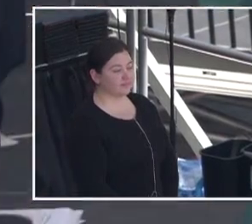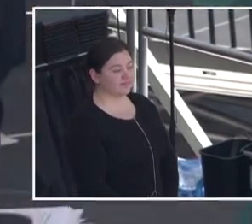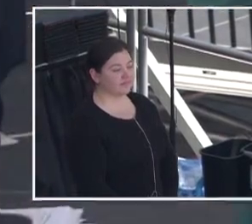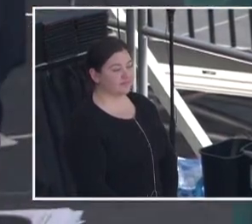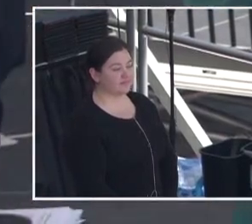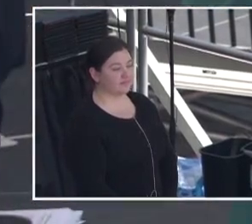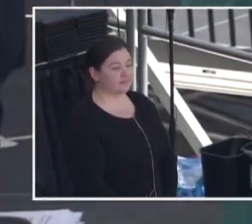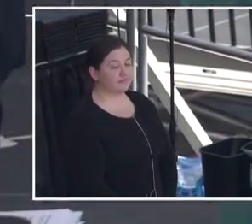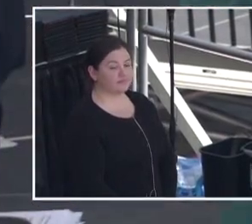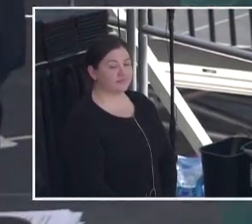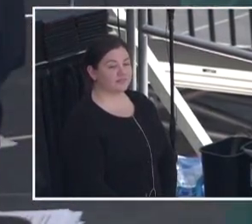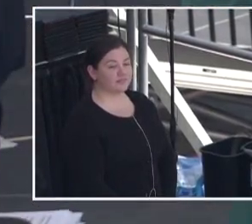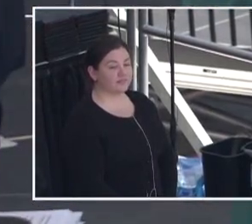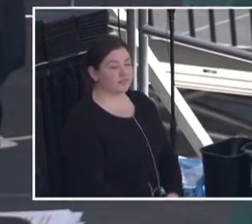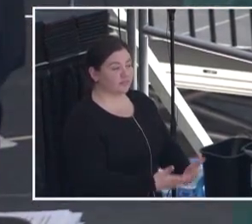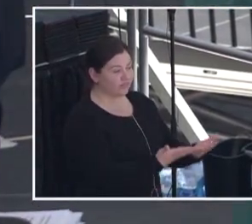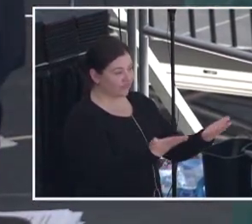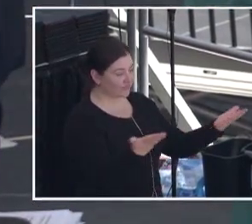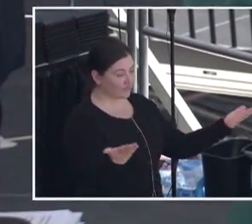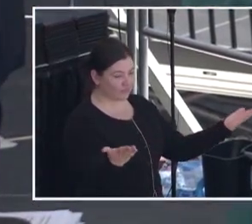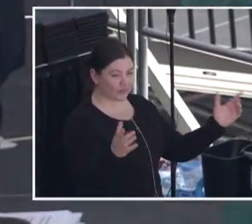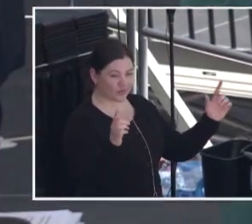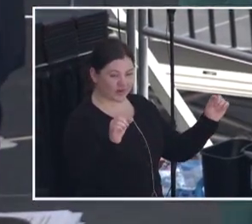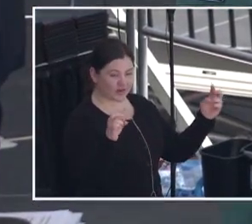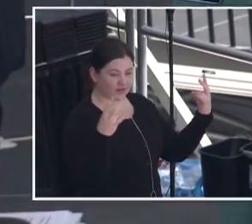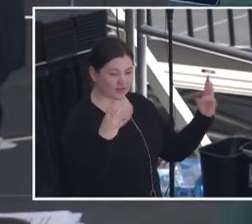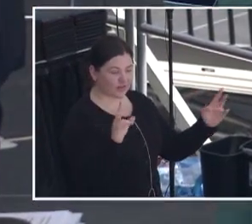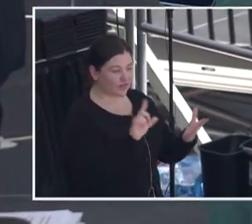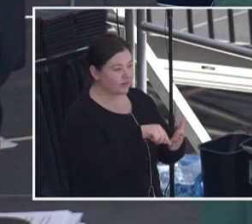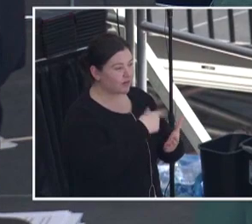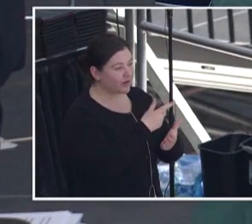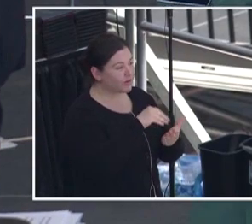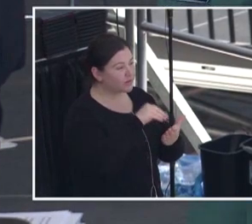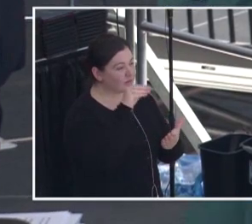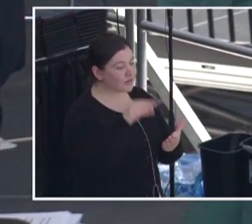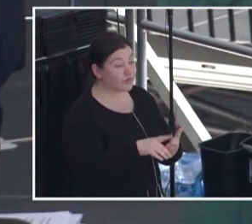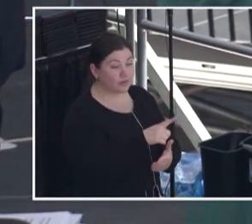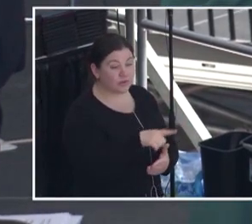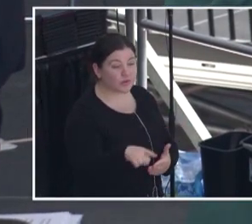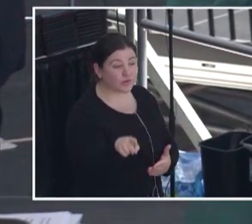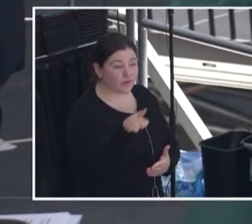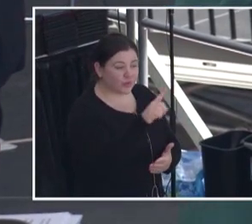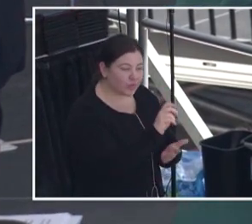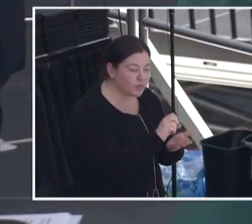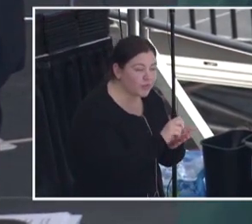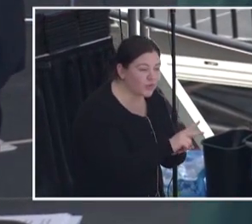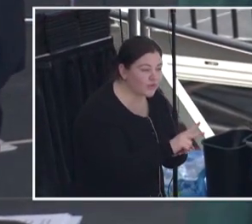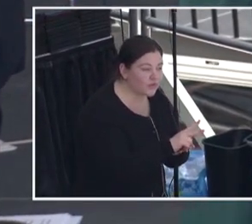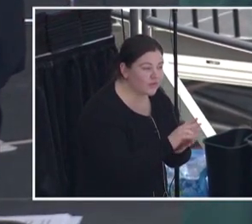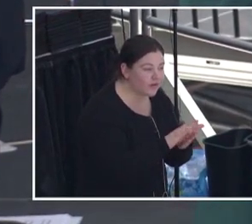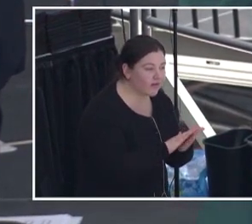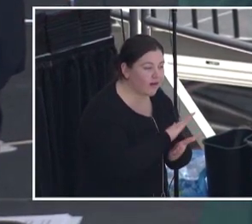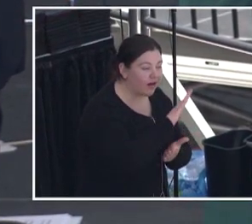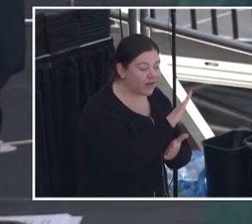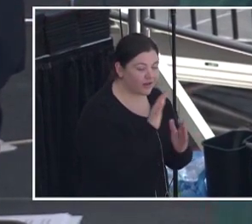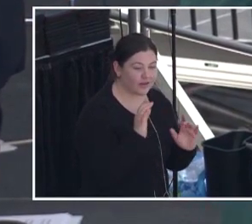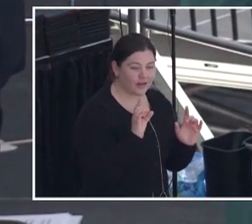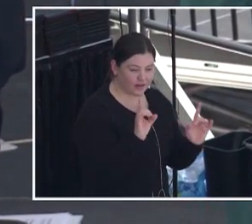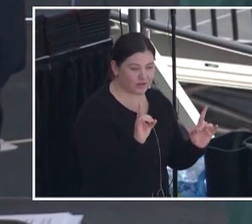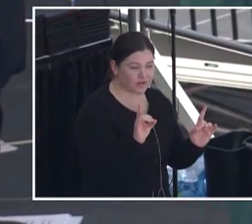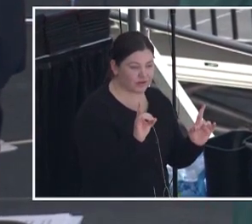To our 2017 graduates, you are the proof of the college's dedication